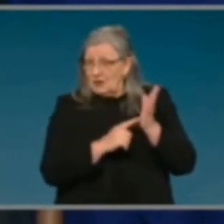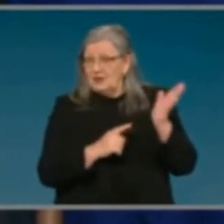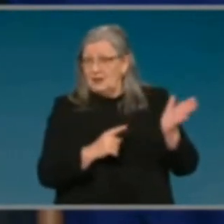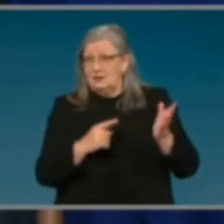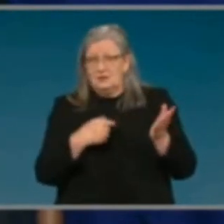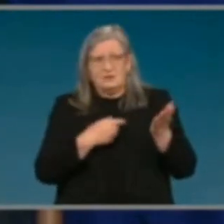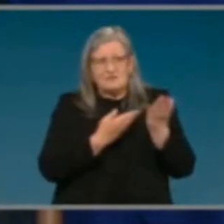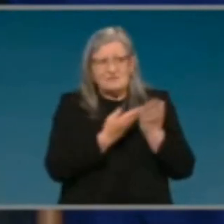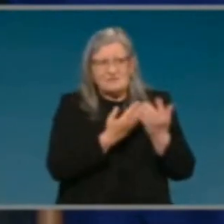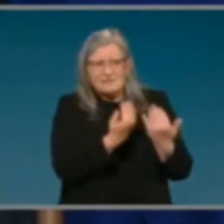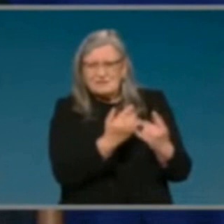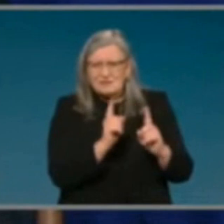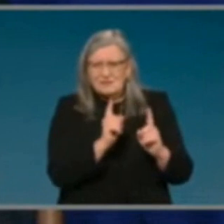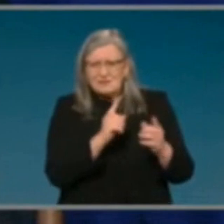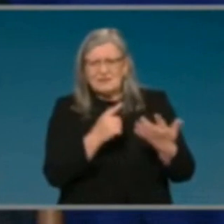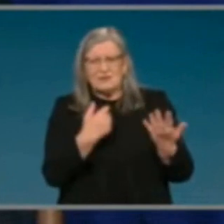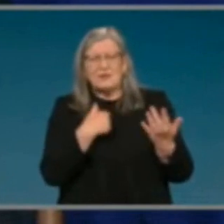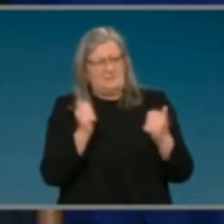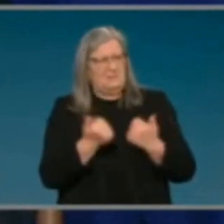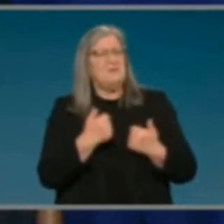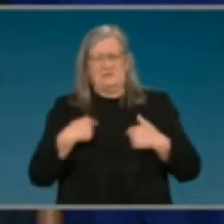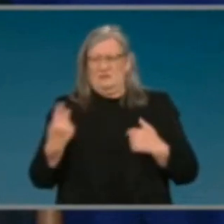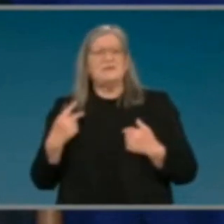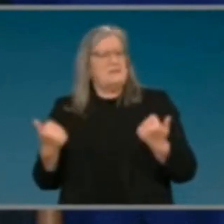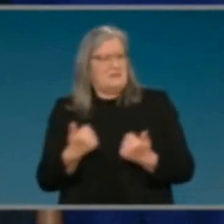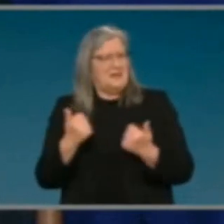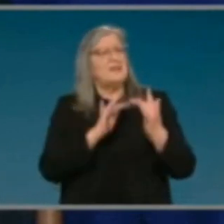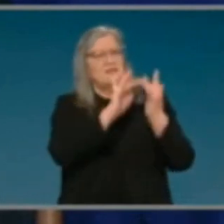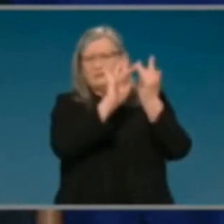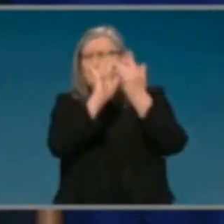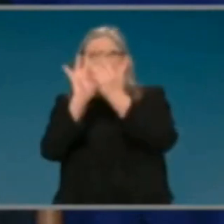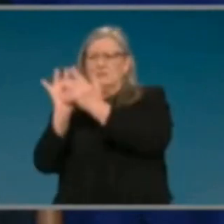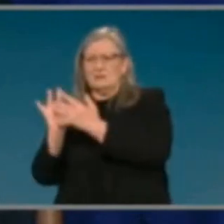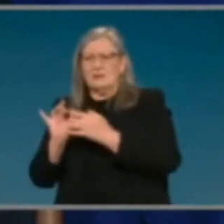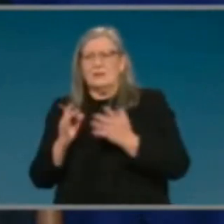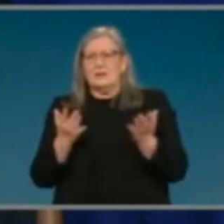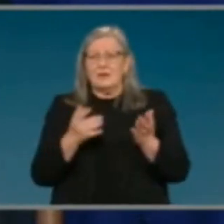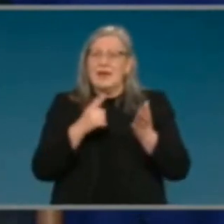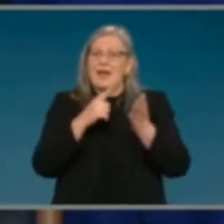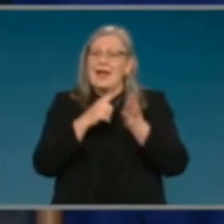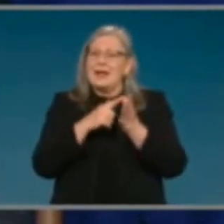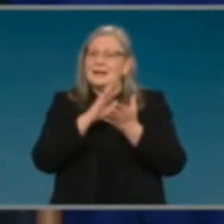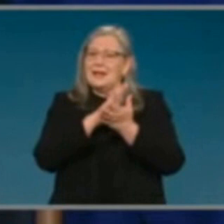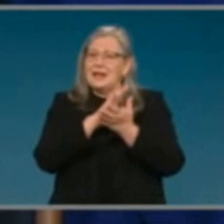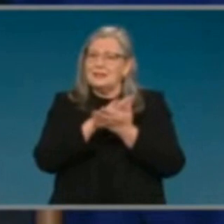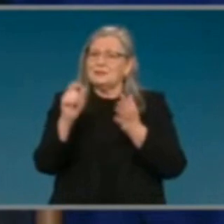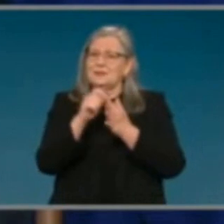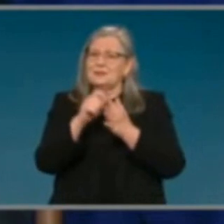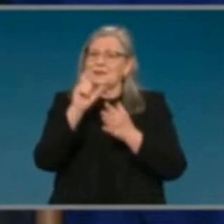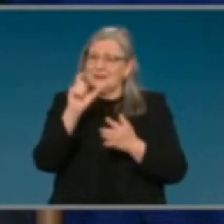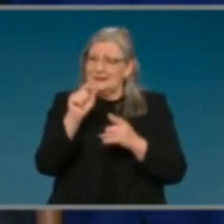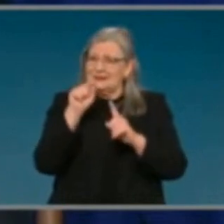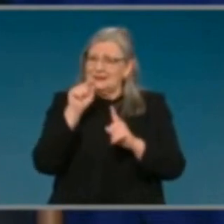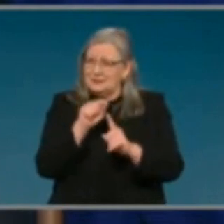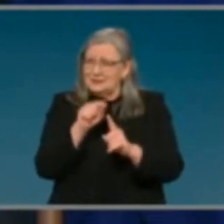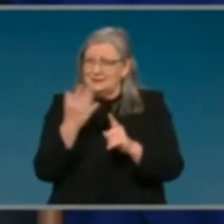have other meetings planned through the AHPPC, the TGA, and ATAGI. There are international networks